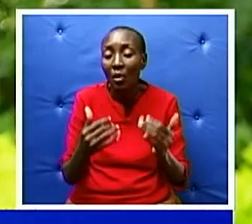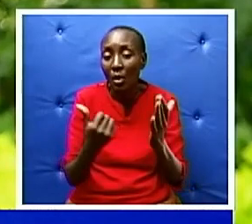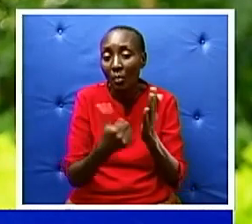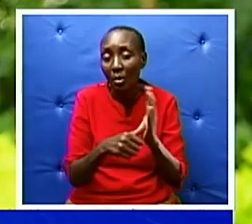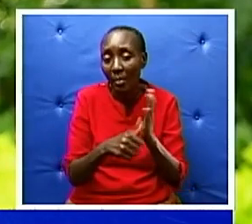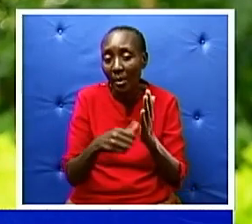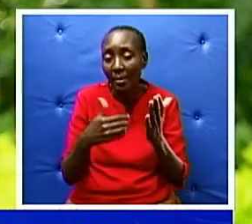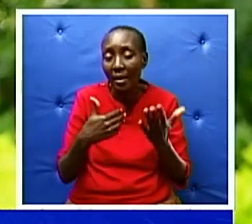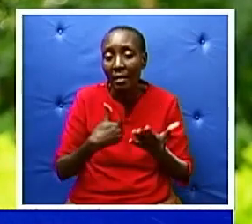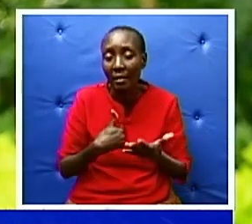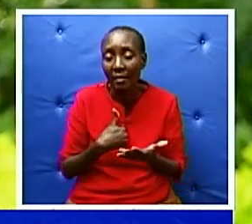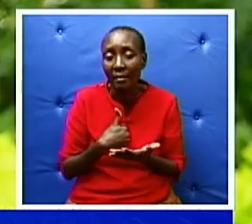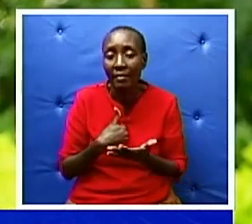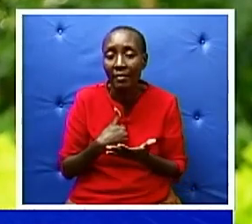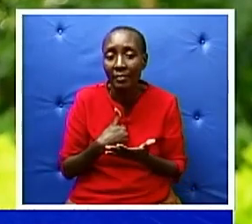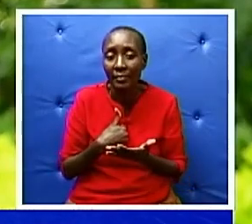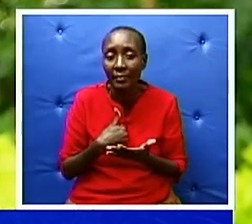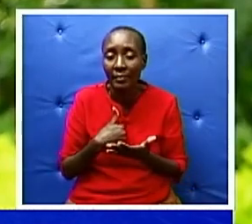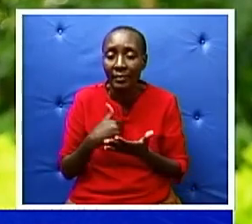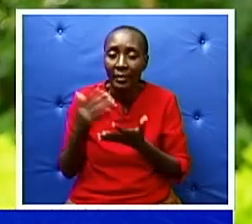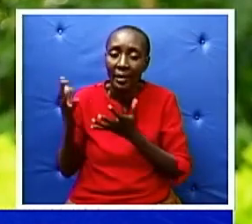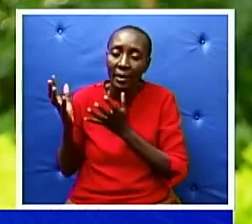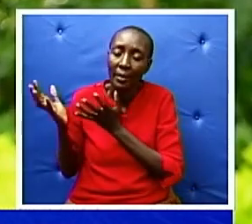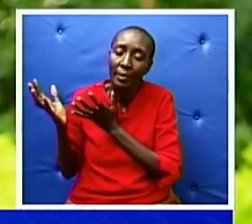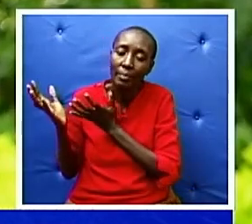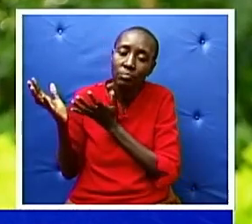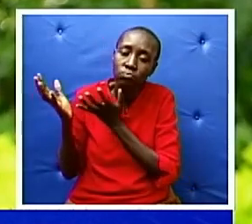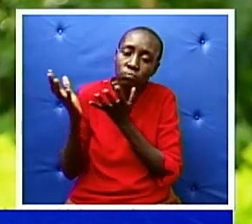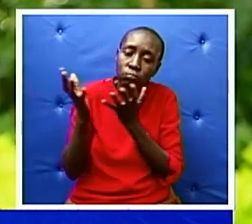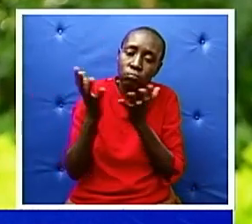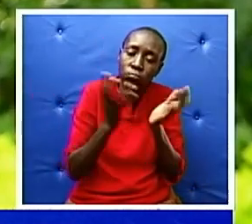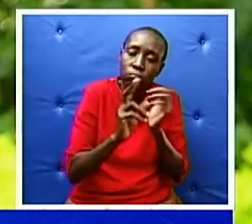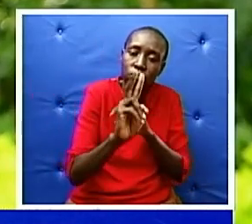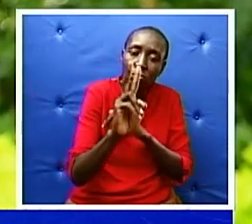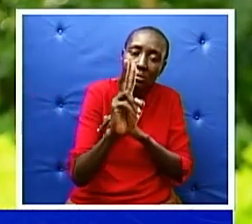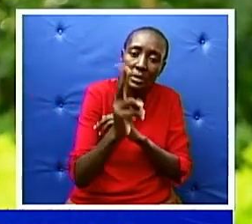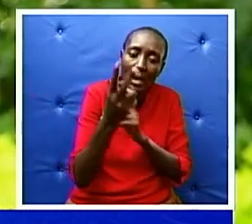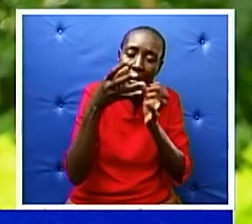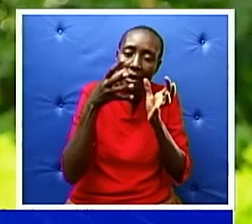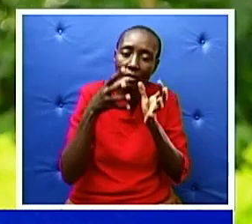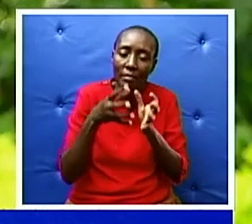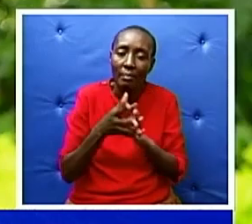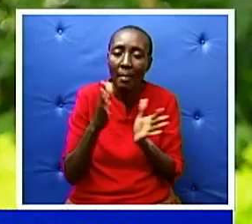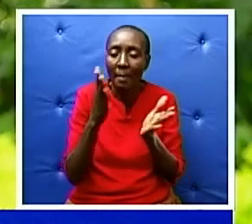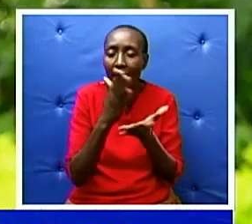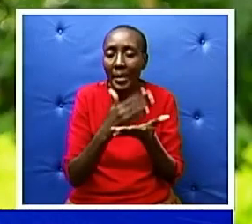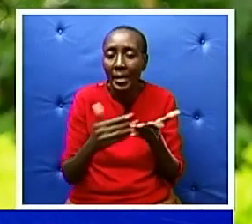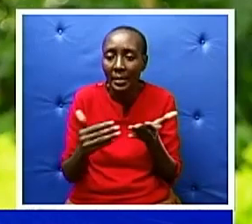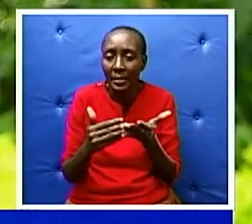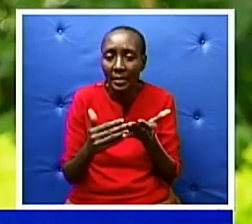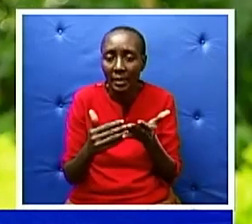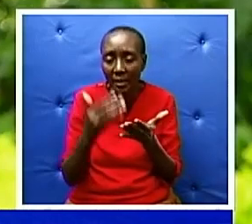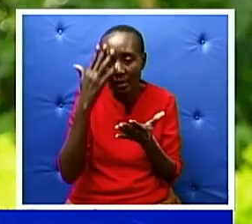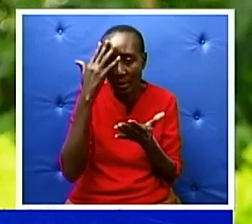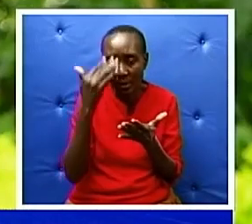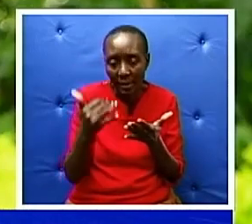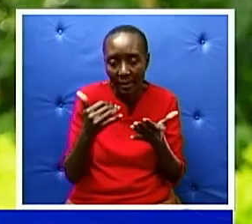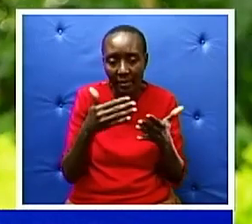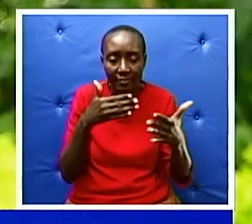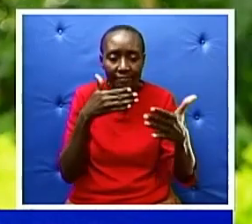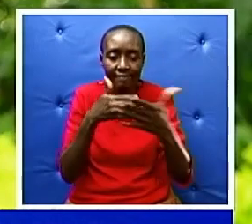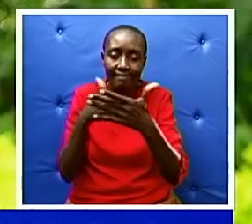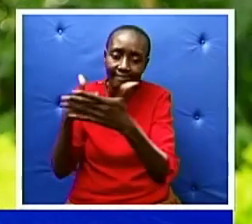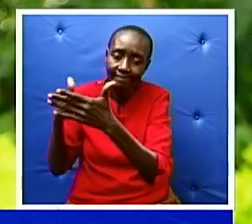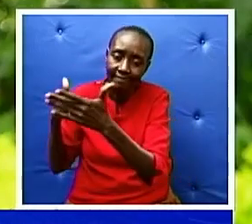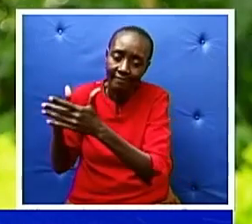with bringing in the second set of the vaccine, just given the restrictions are around the